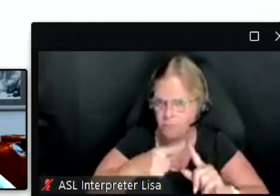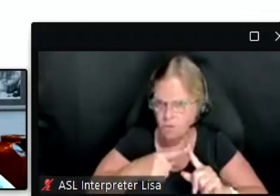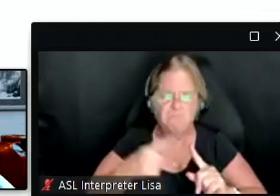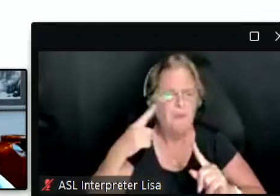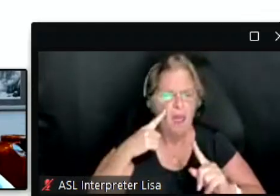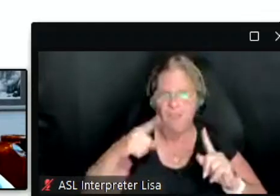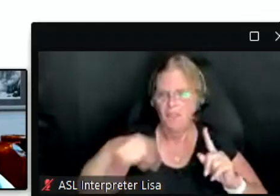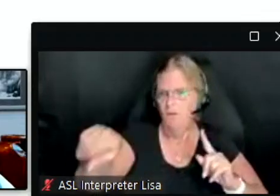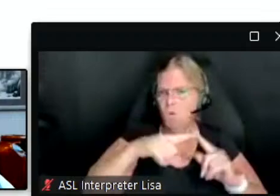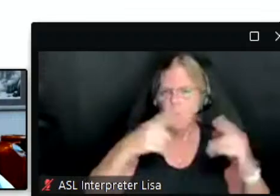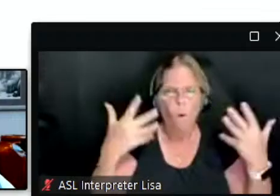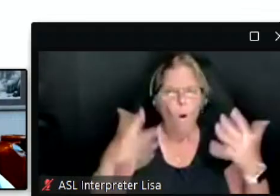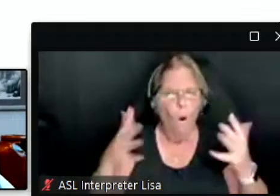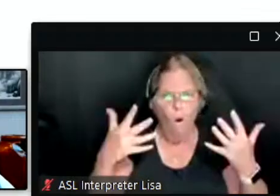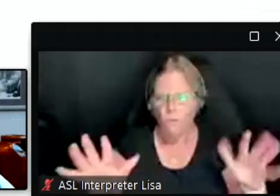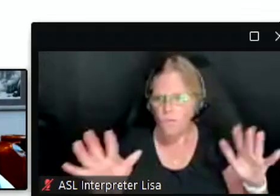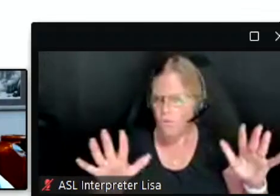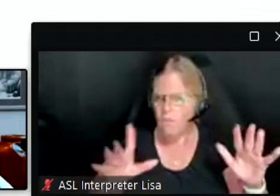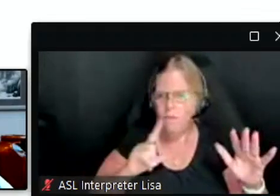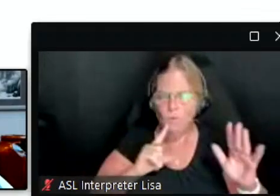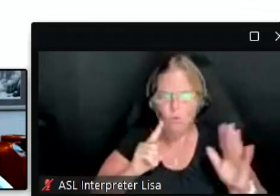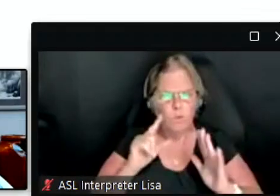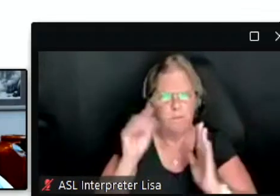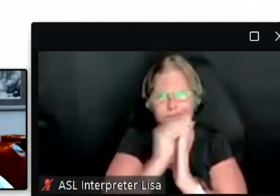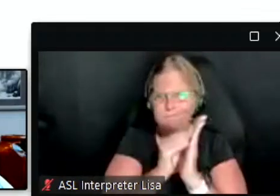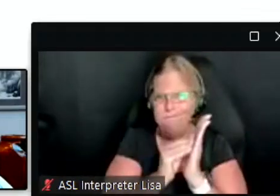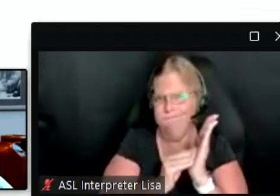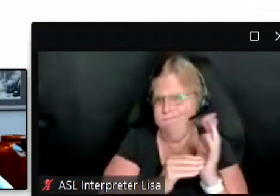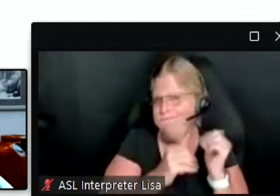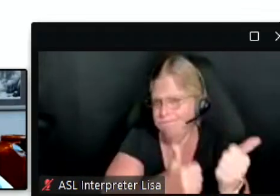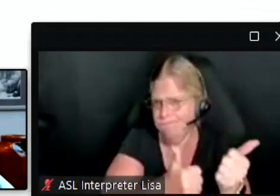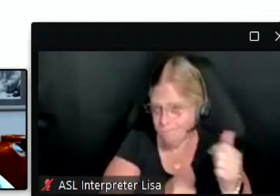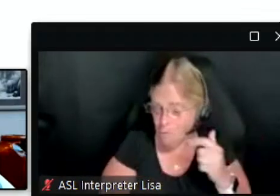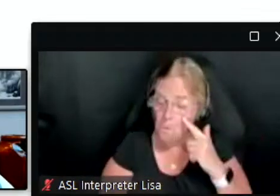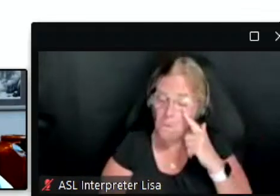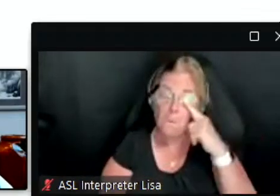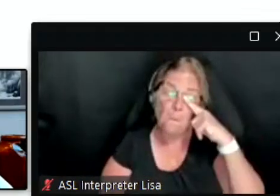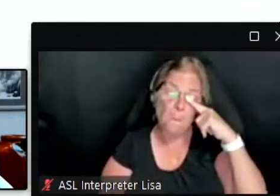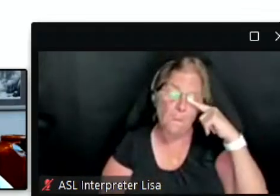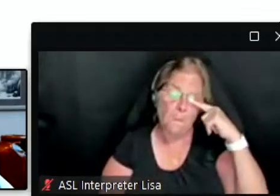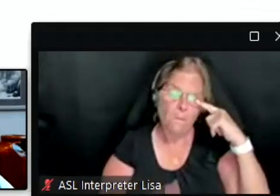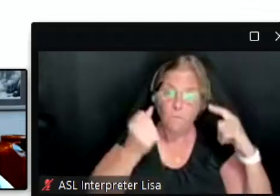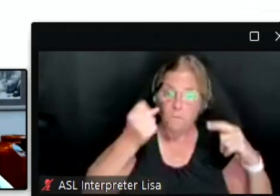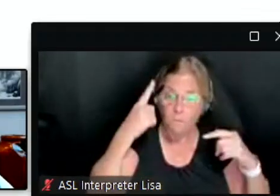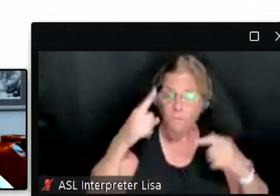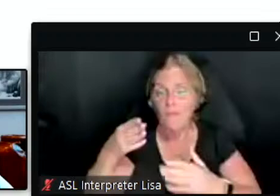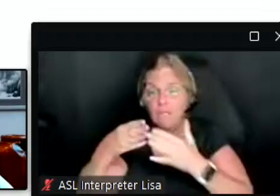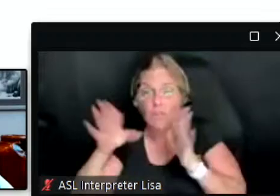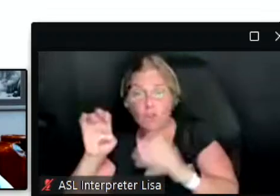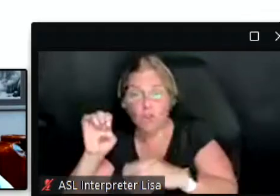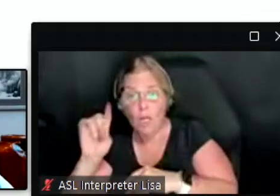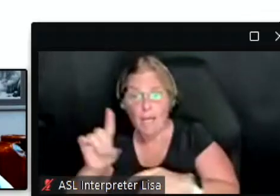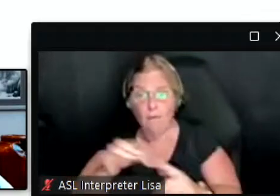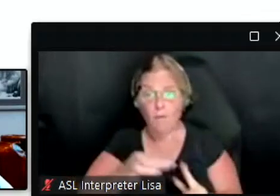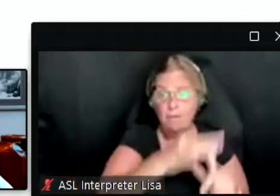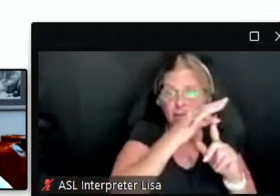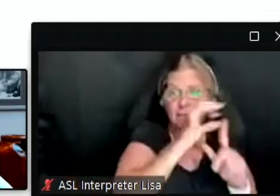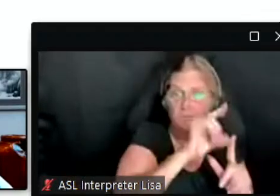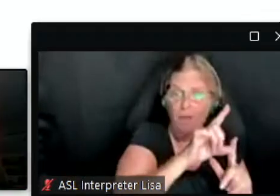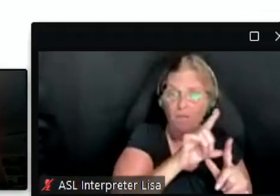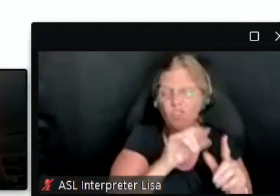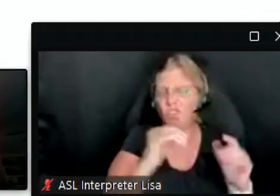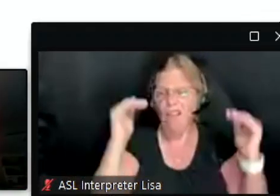collectively really built a very nice list, with that understanding that gen ed and special ed will need pretty much the same